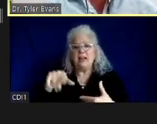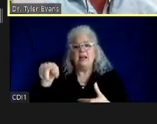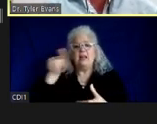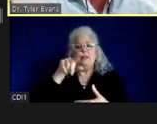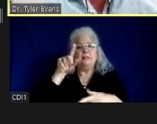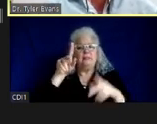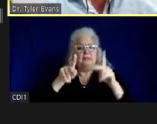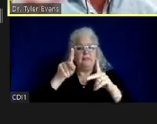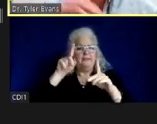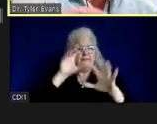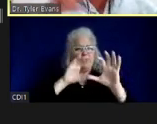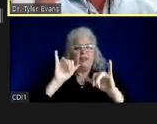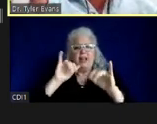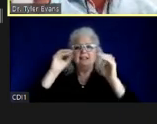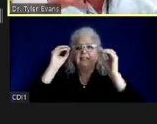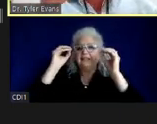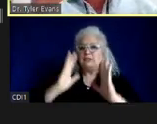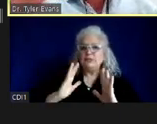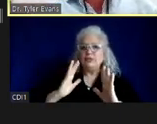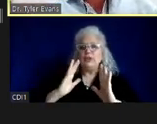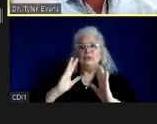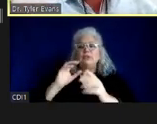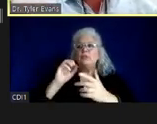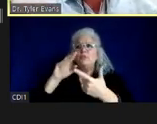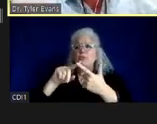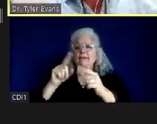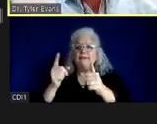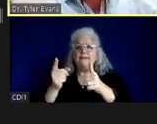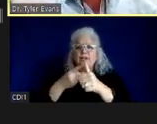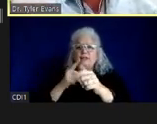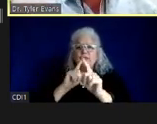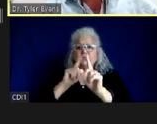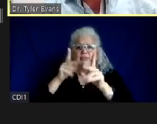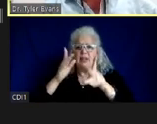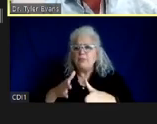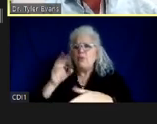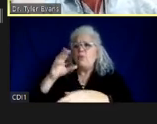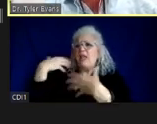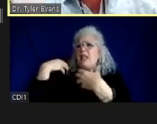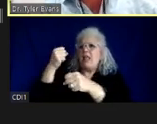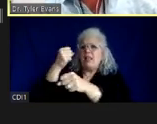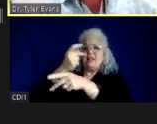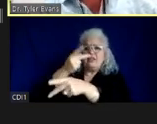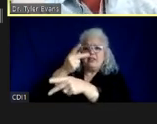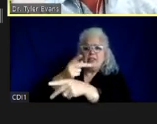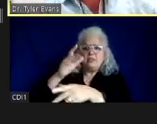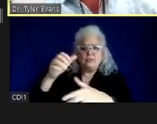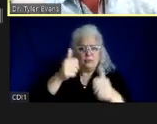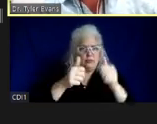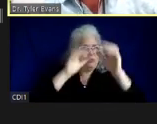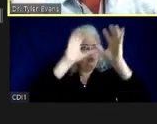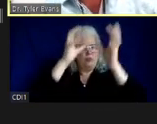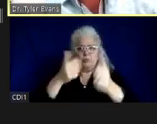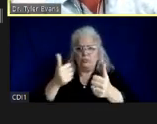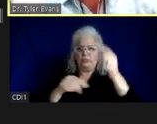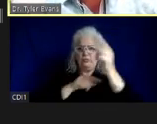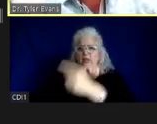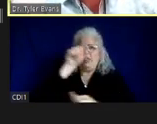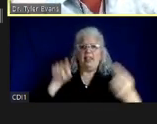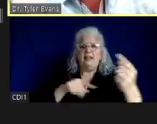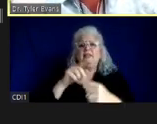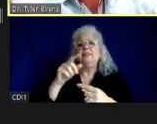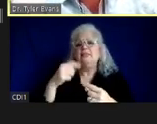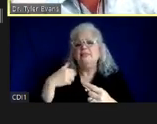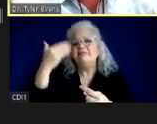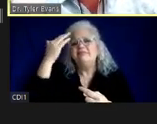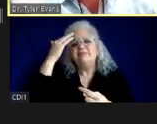and these other groups, healthcare workers, there were all these different tiers. And I know that was confusing. We apologize. It's, again,